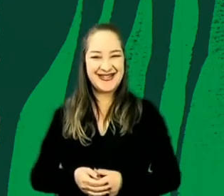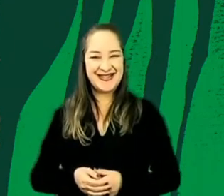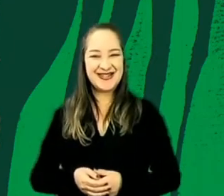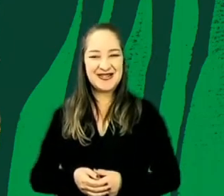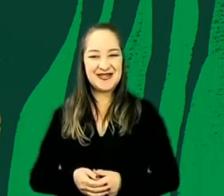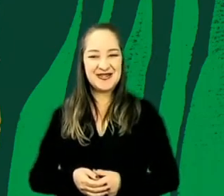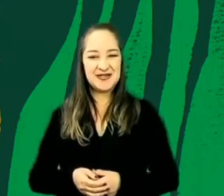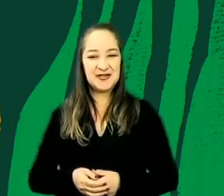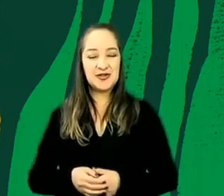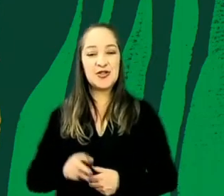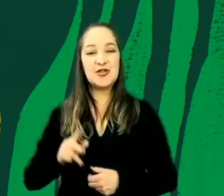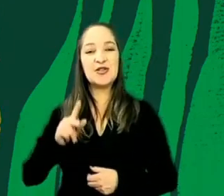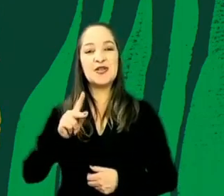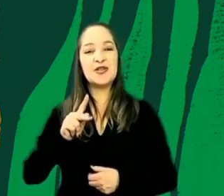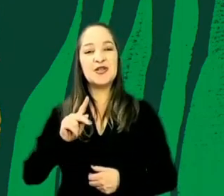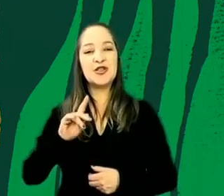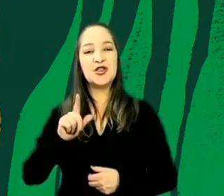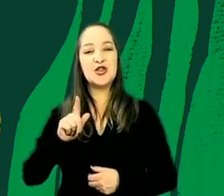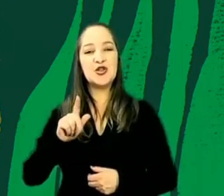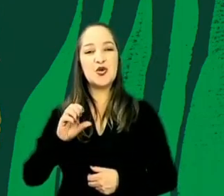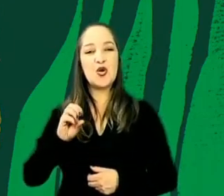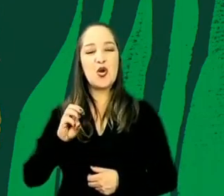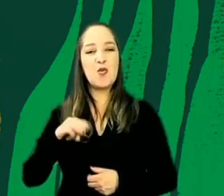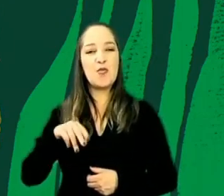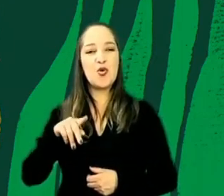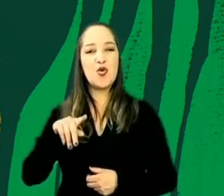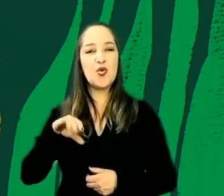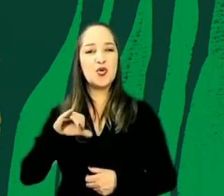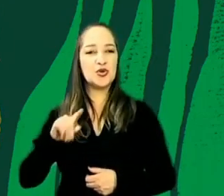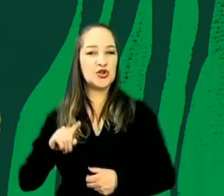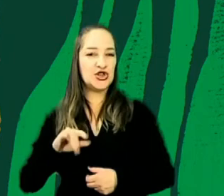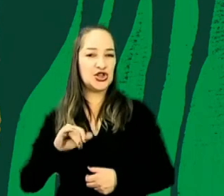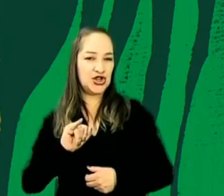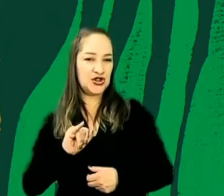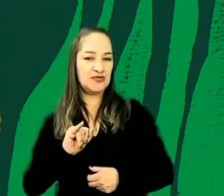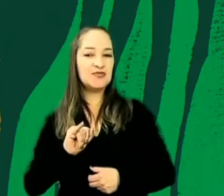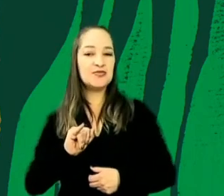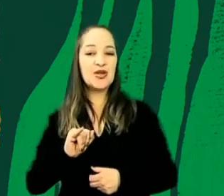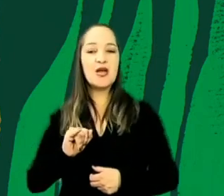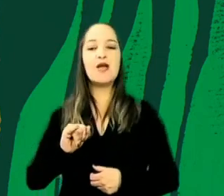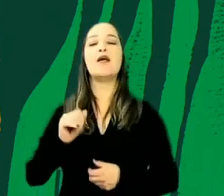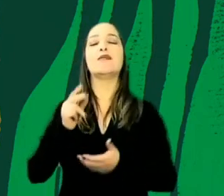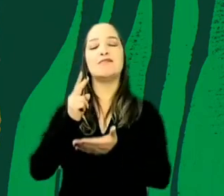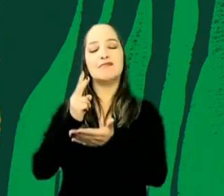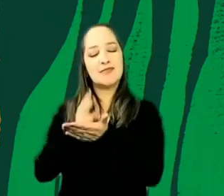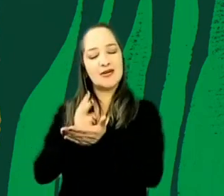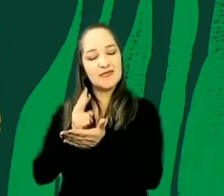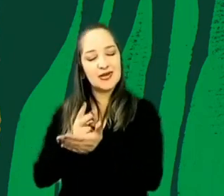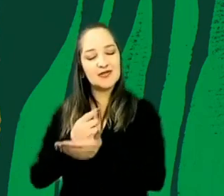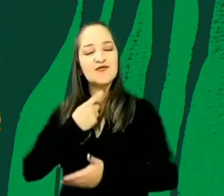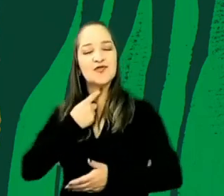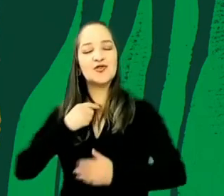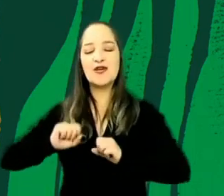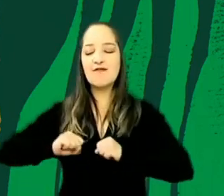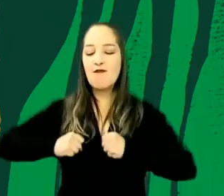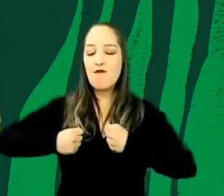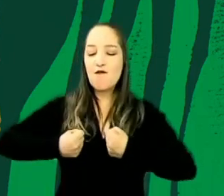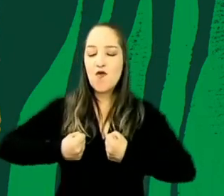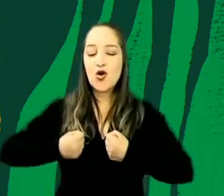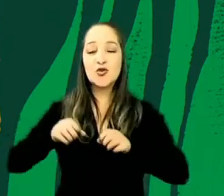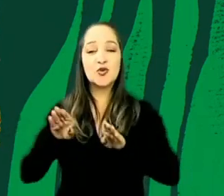publication, Quilomboji, and it's a publication that's maintained by the desire and efforts and the